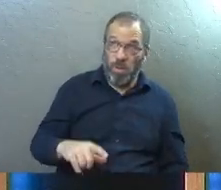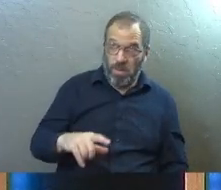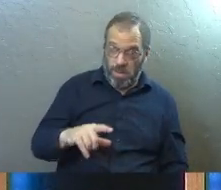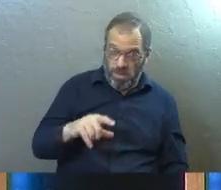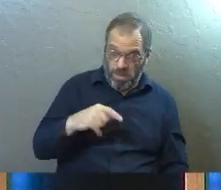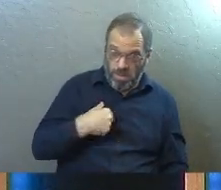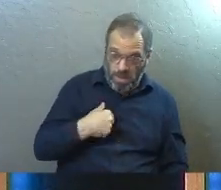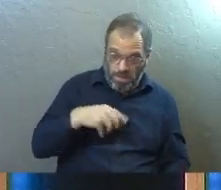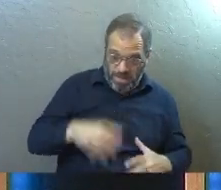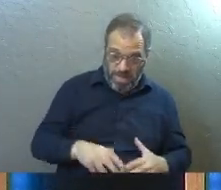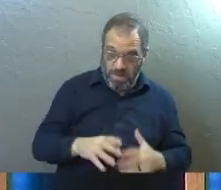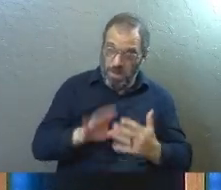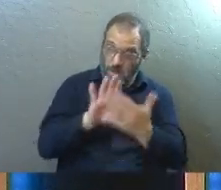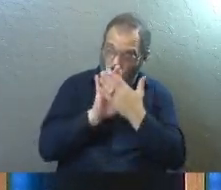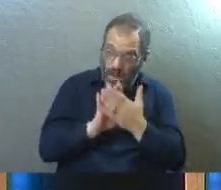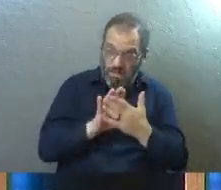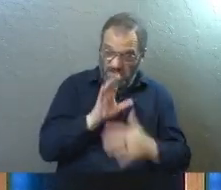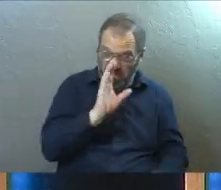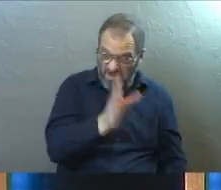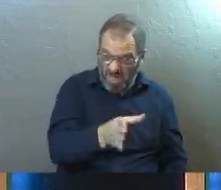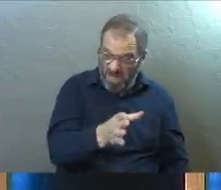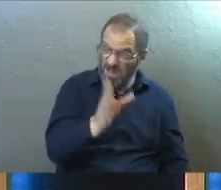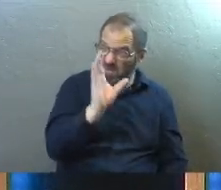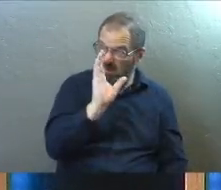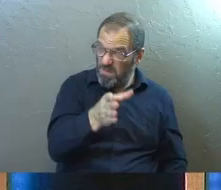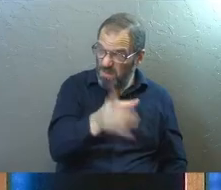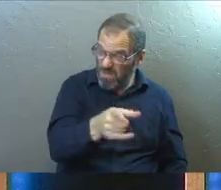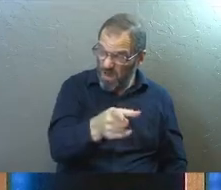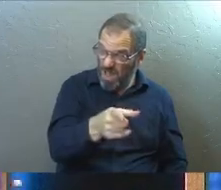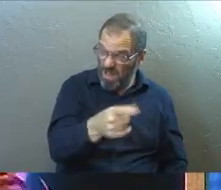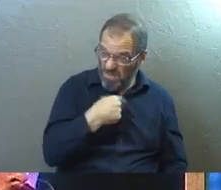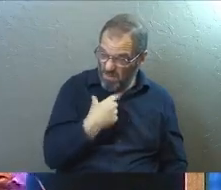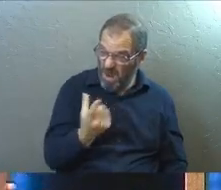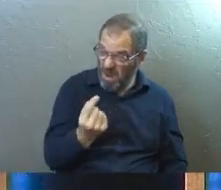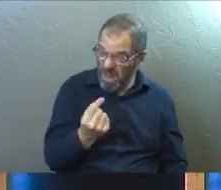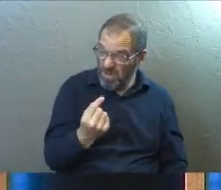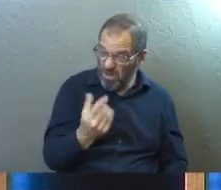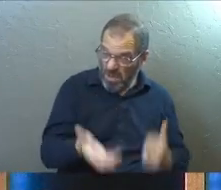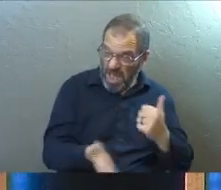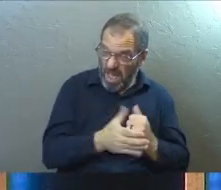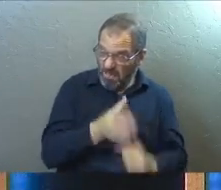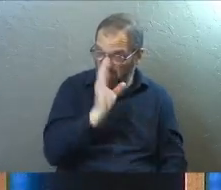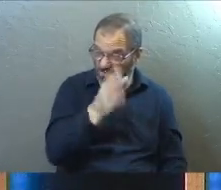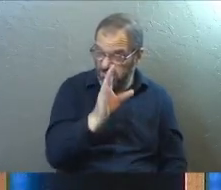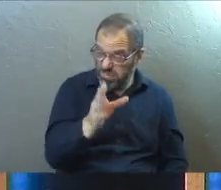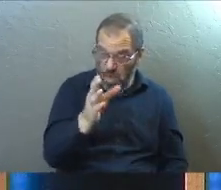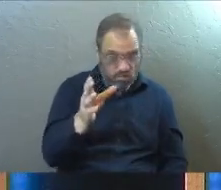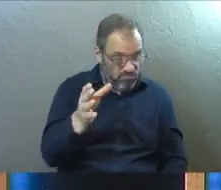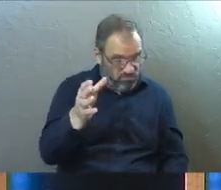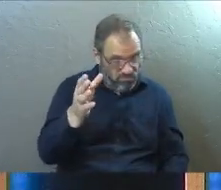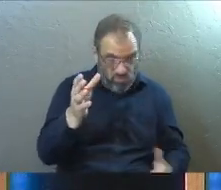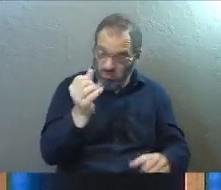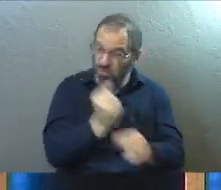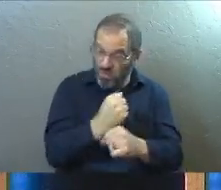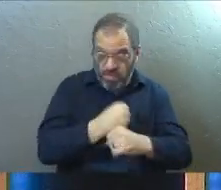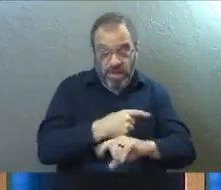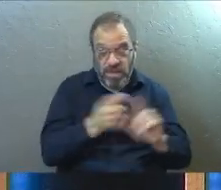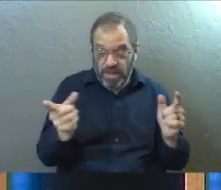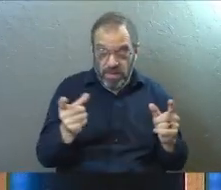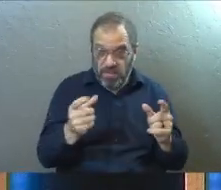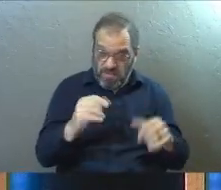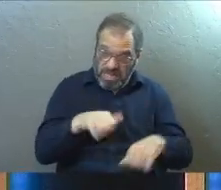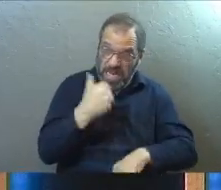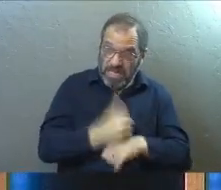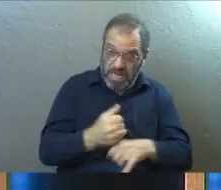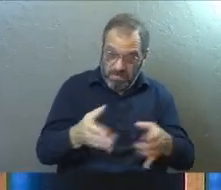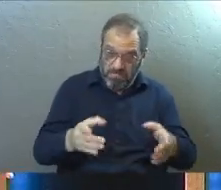you want me to get there in this walk with you? That's where I'm going. That's where you want me to be. What can I do to help that along the way? You make the ultimate difference, but can I set